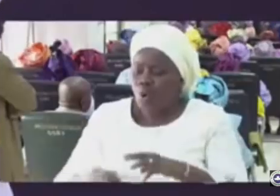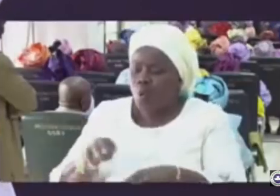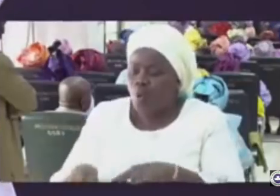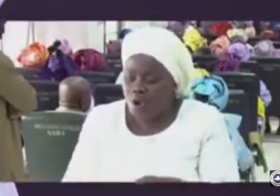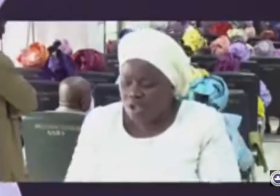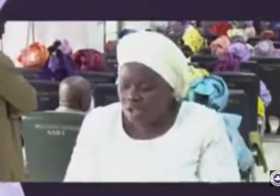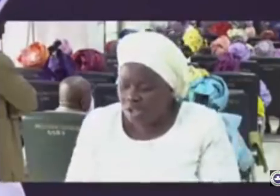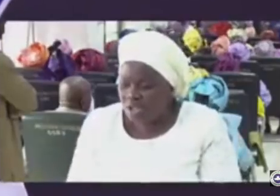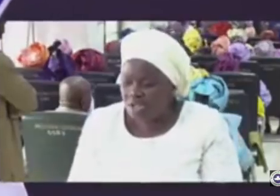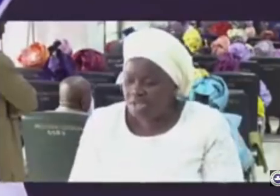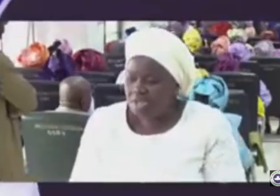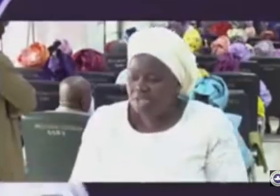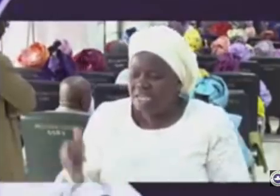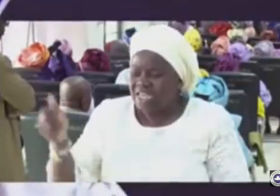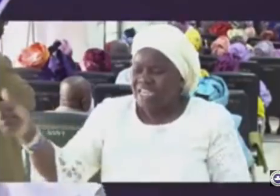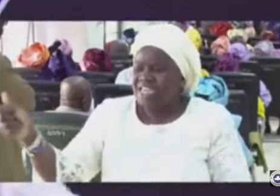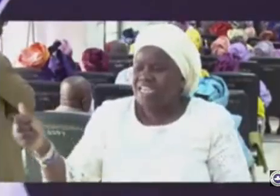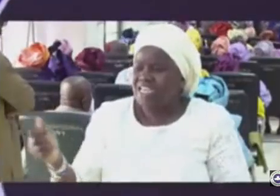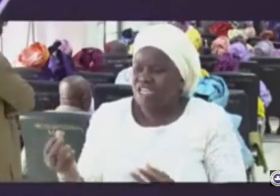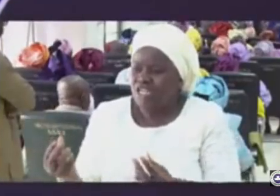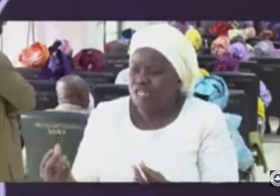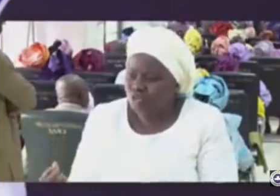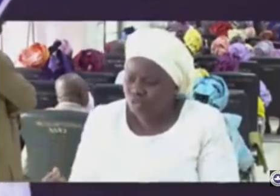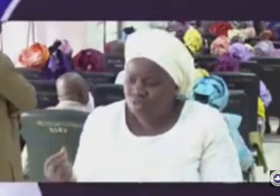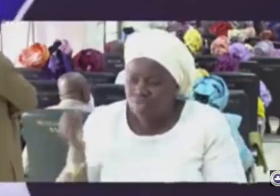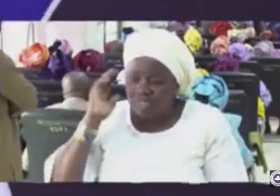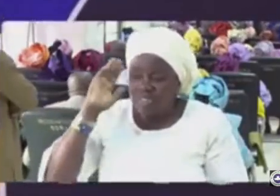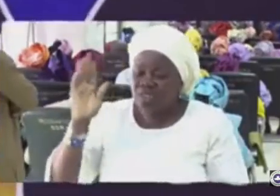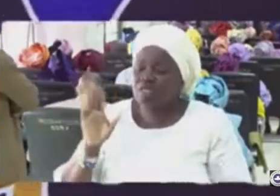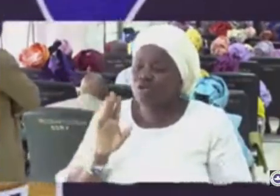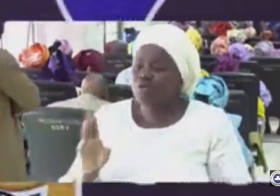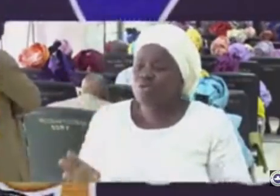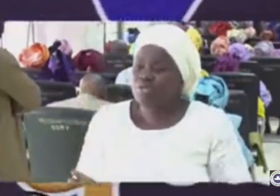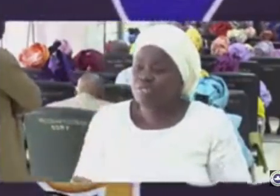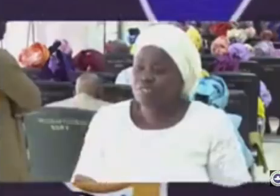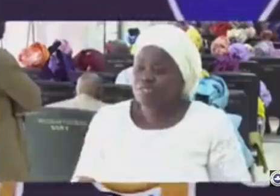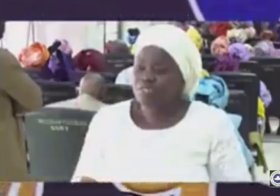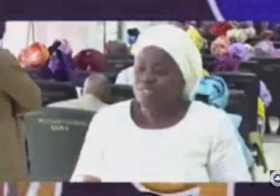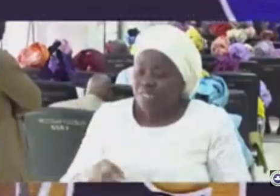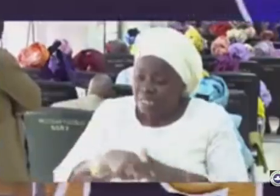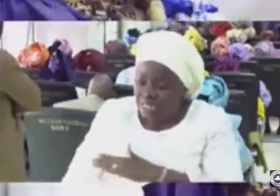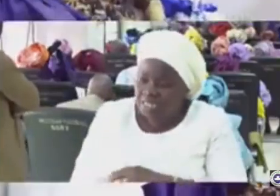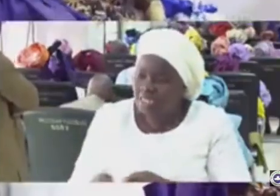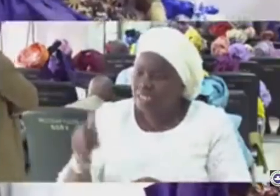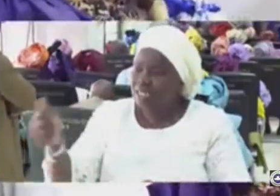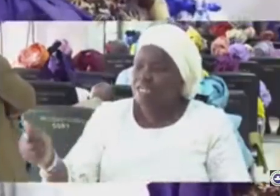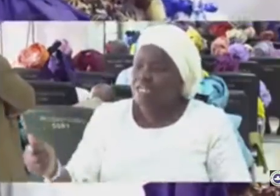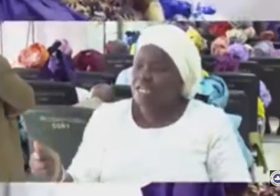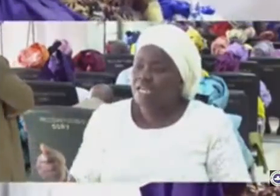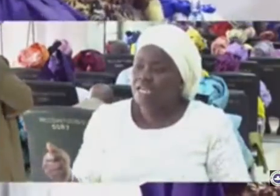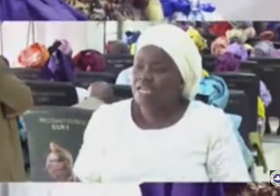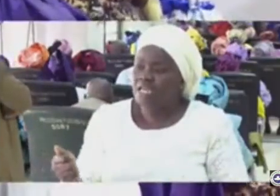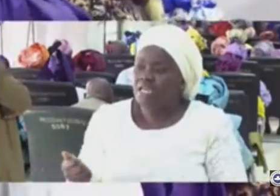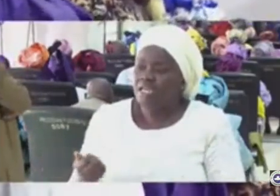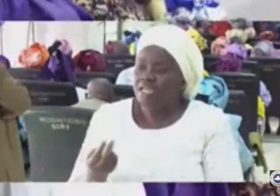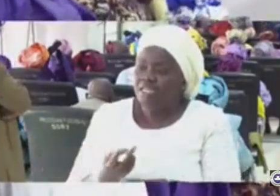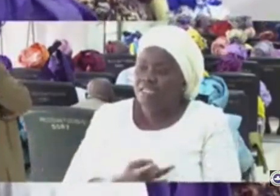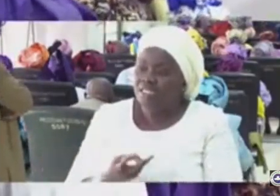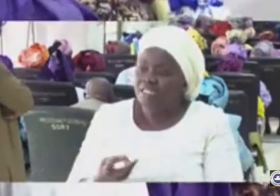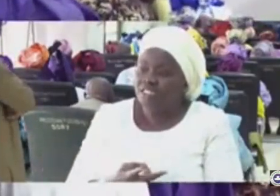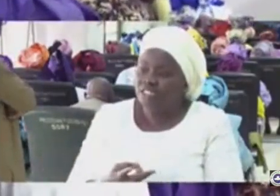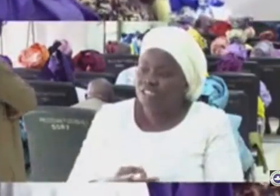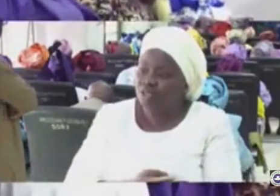God." They will sacrifice. Then they will take another 6 steps. And he will